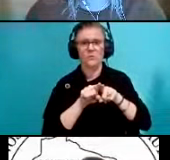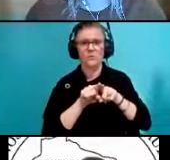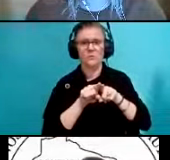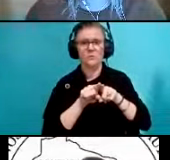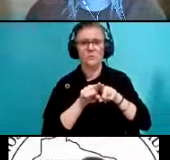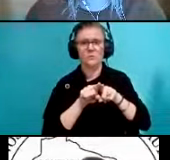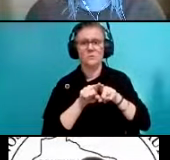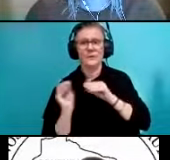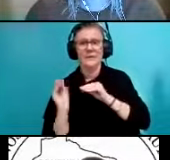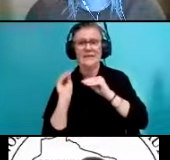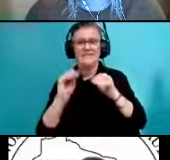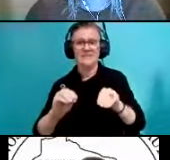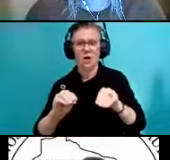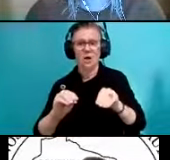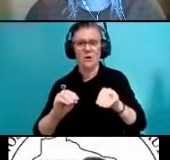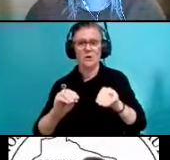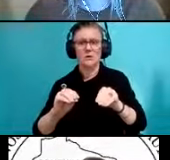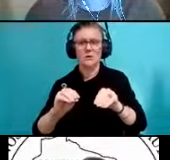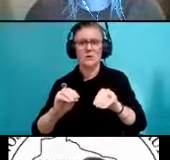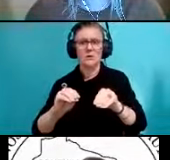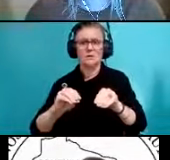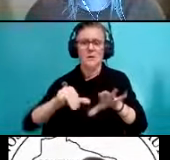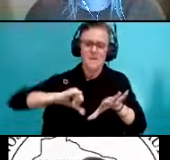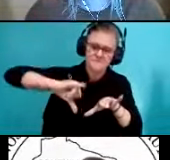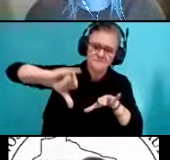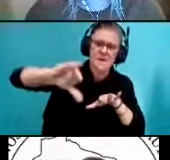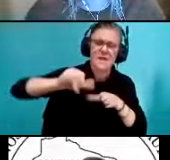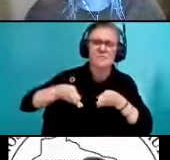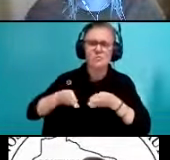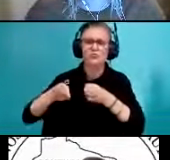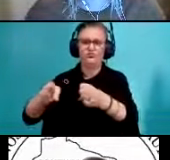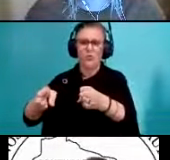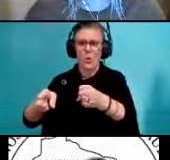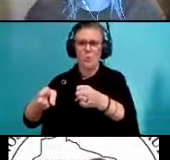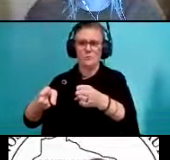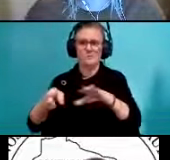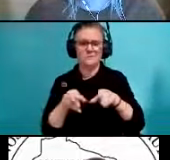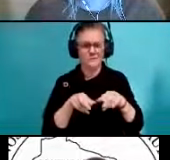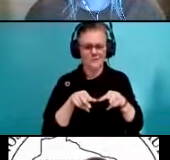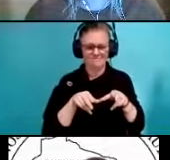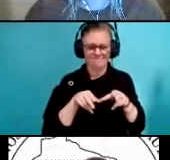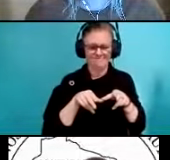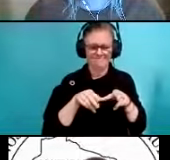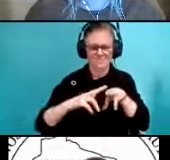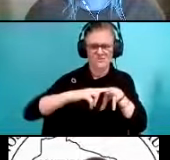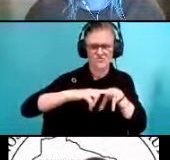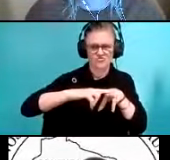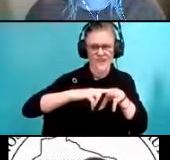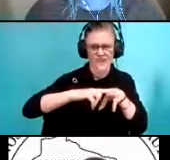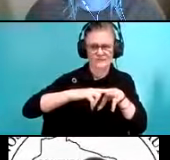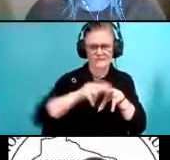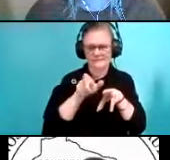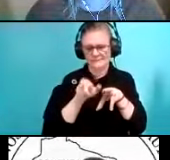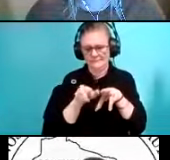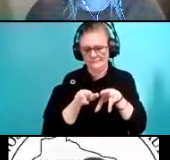installed paved roadway that would be next to the tracks for use as for the